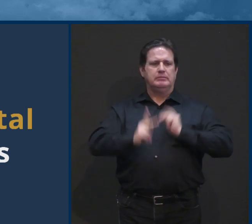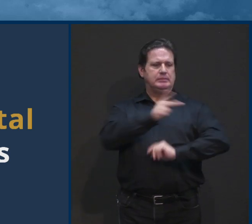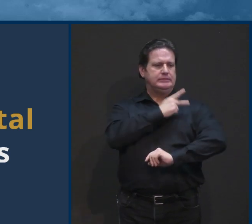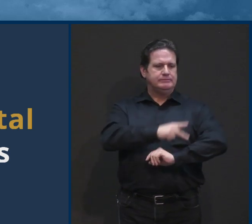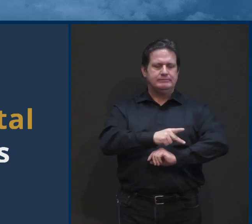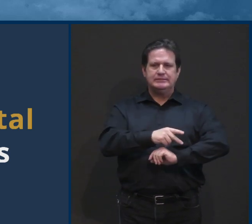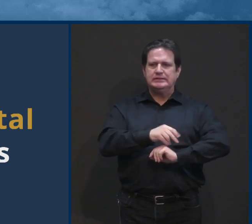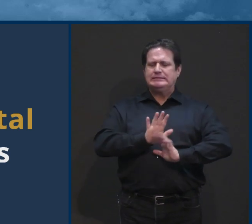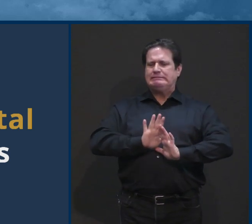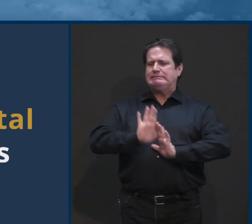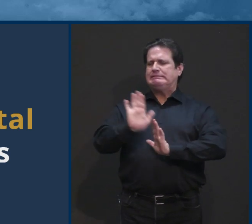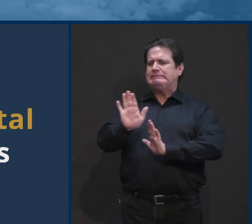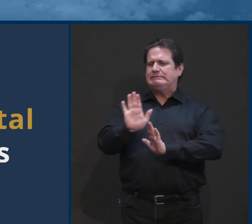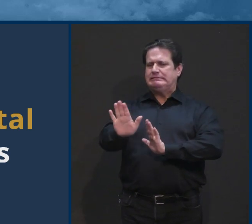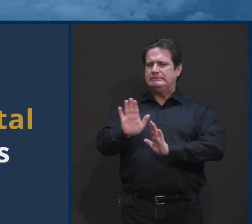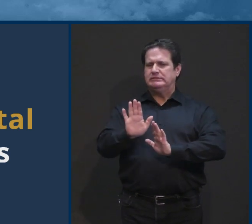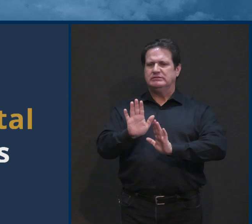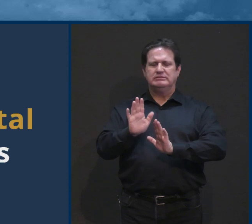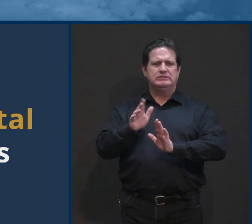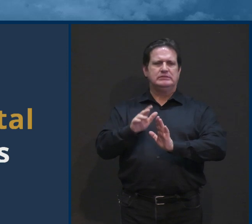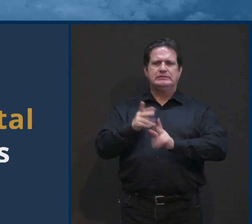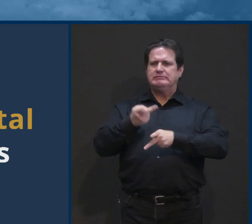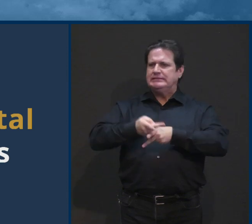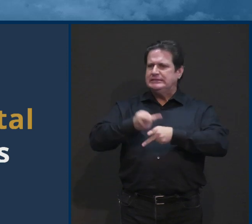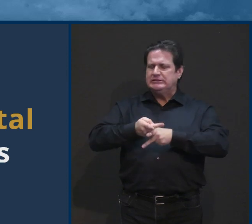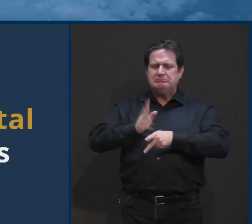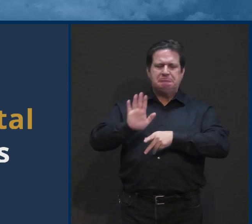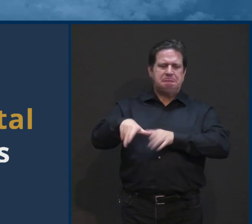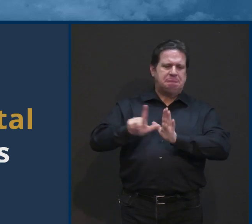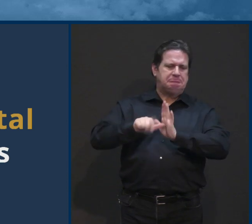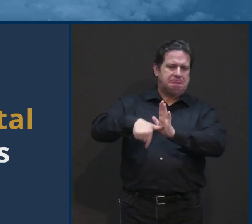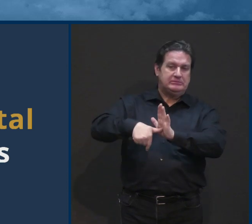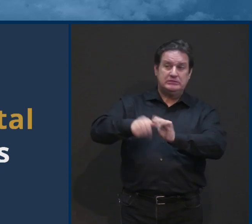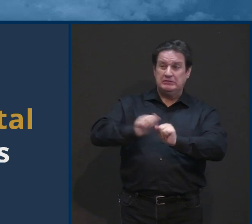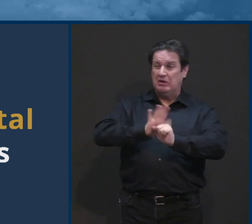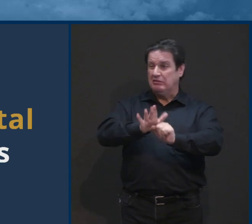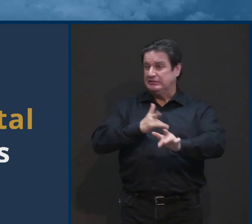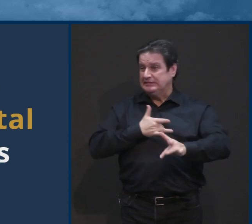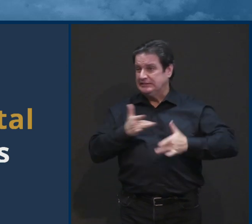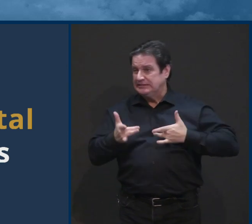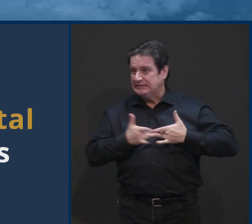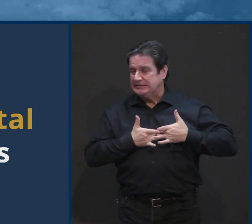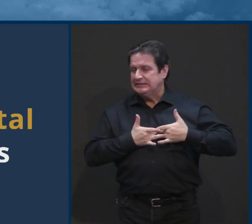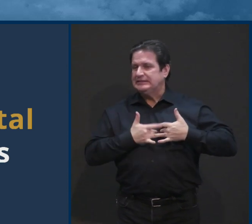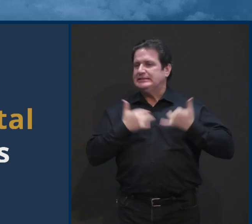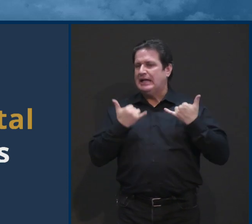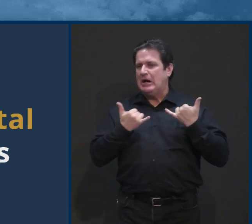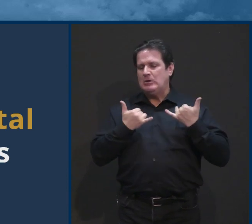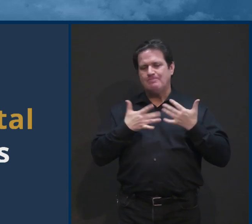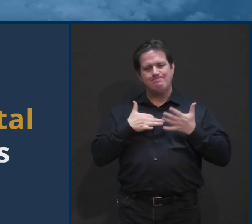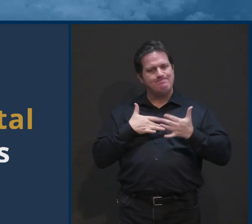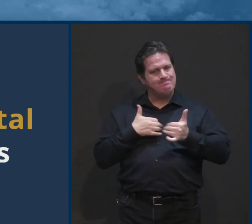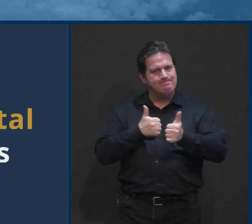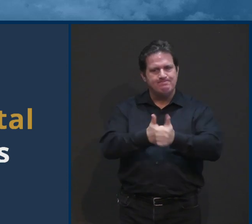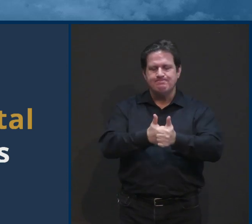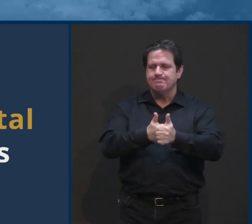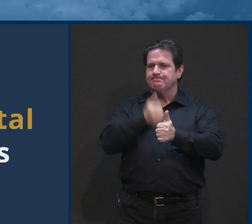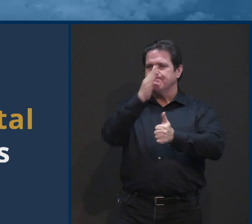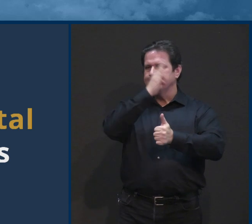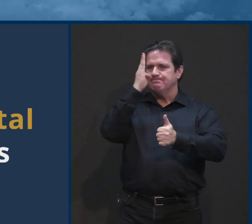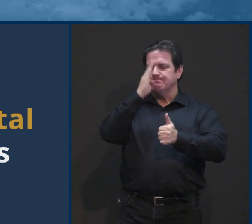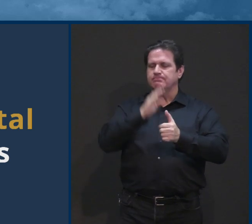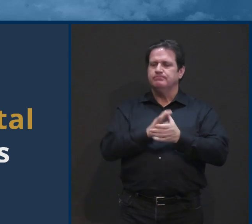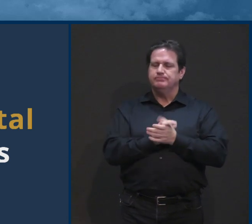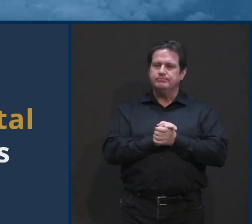who kind of pushed off their care because of a concern about COVID-19 in hospital